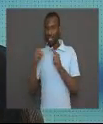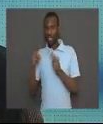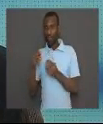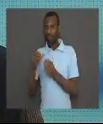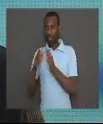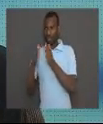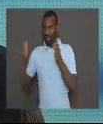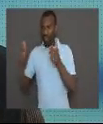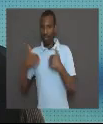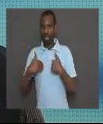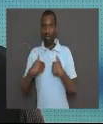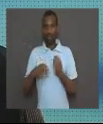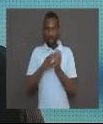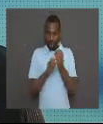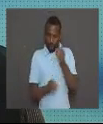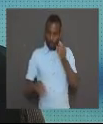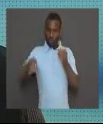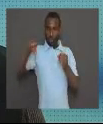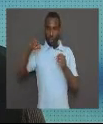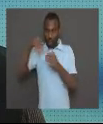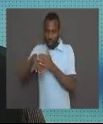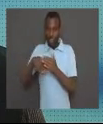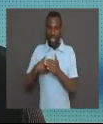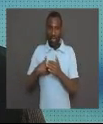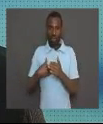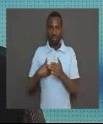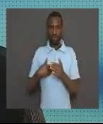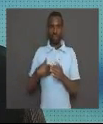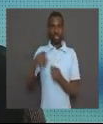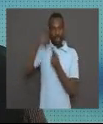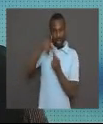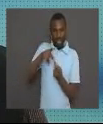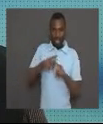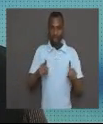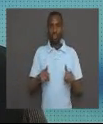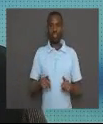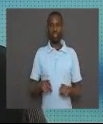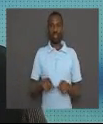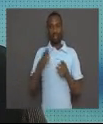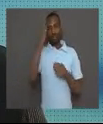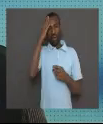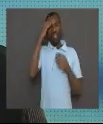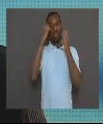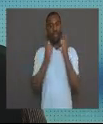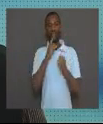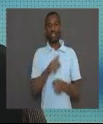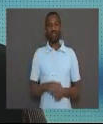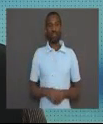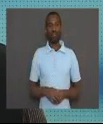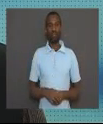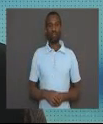The Venturi effect can be observed in many common objects.